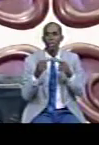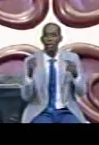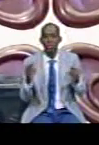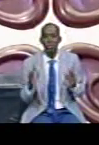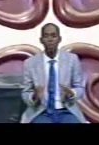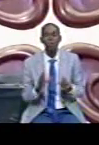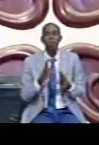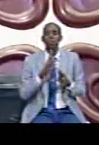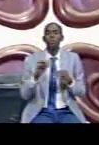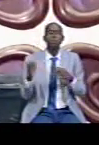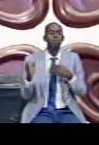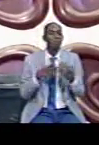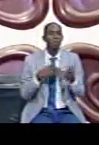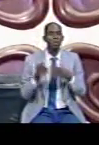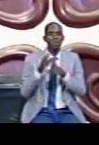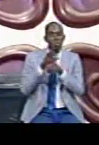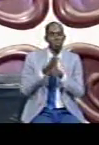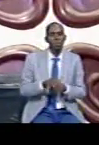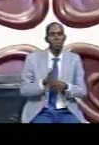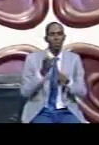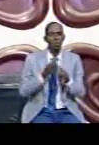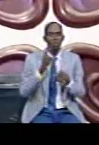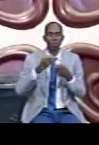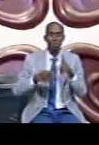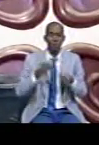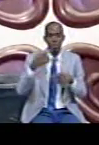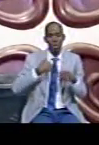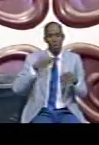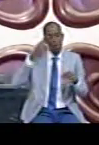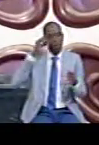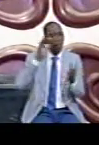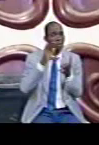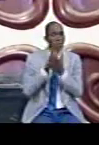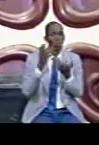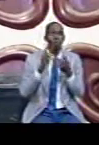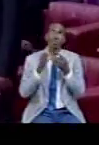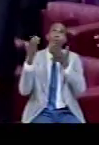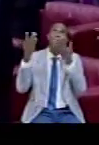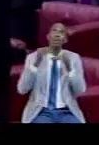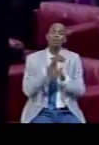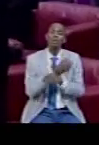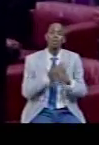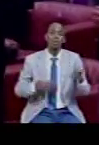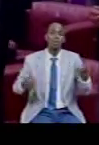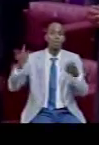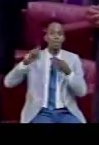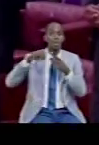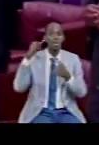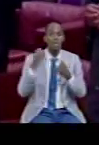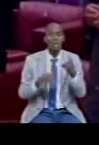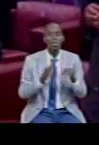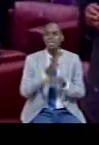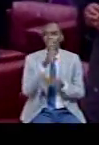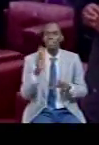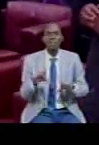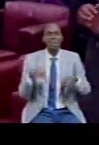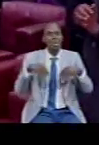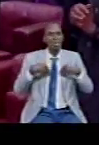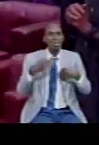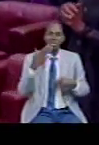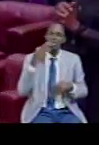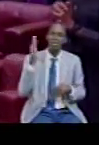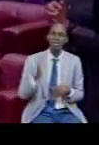friend, you have believed and you want to serve the Lord to the very end. Never accommodate evil in your